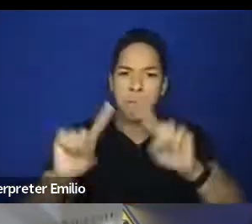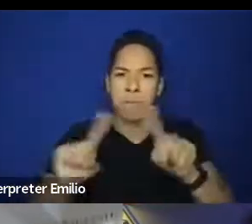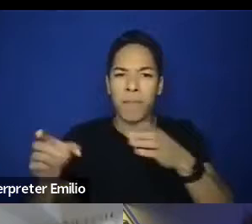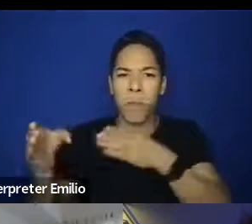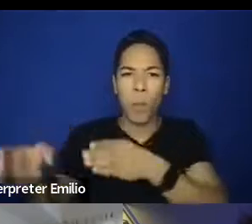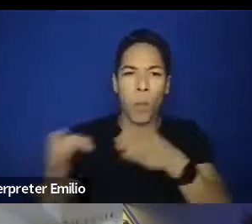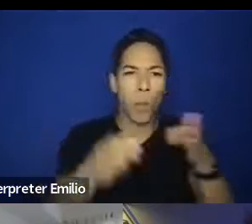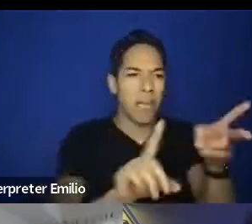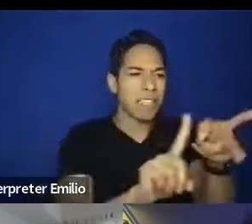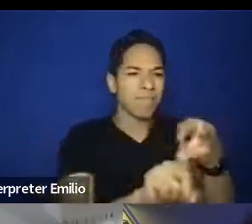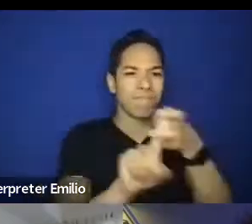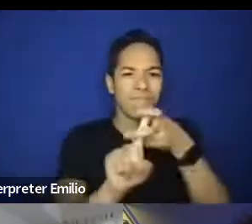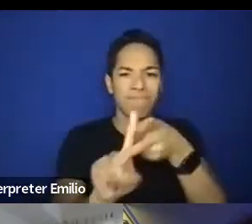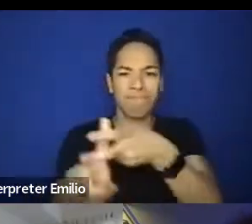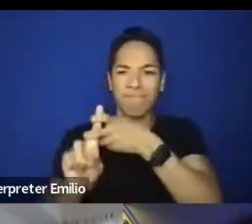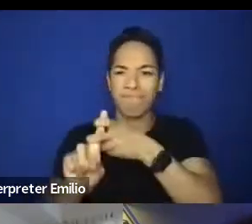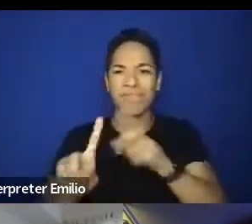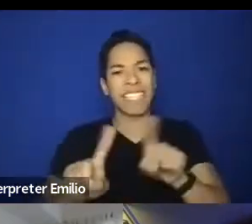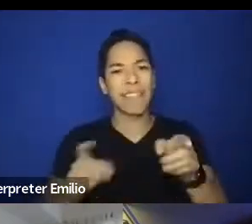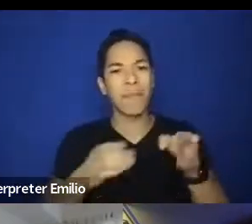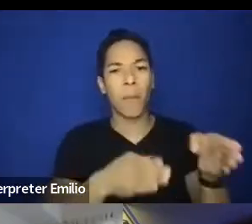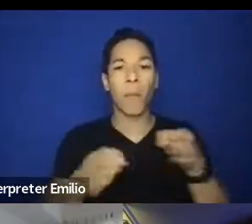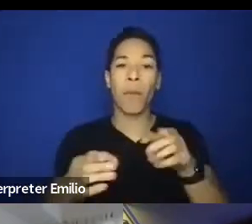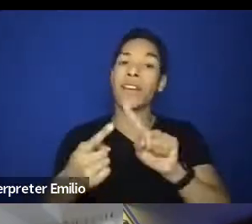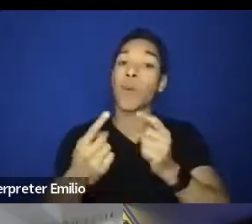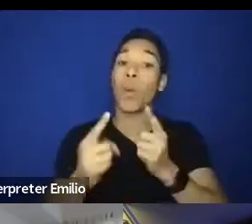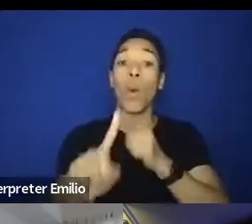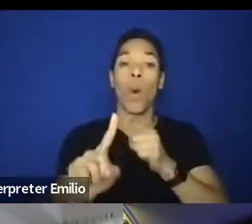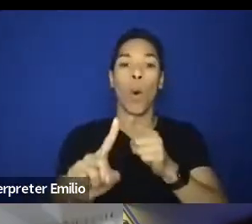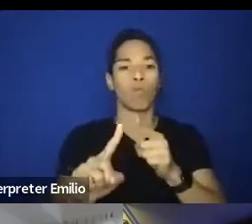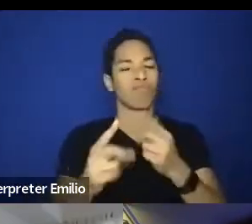to enrich my experience in my work.